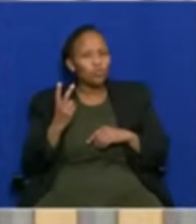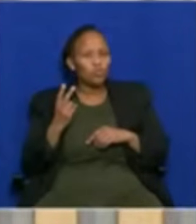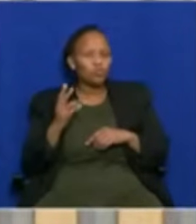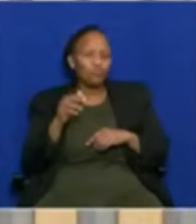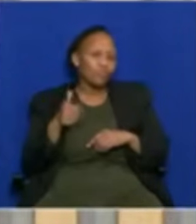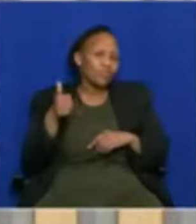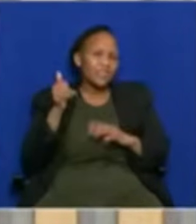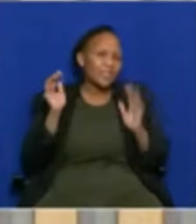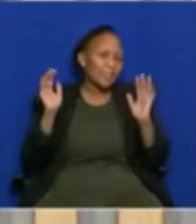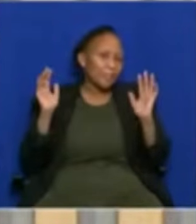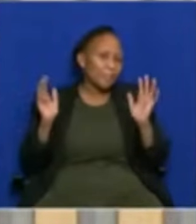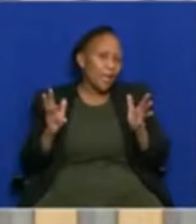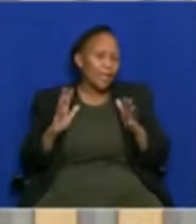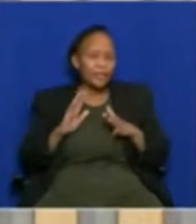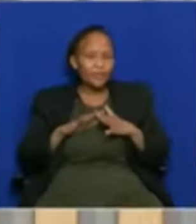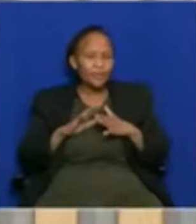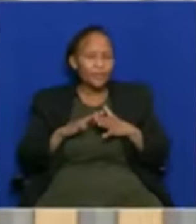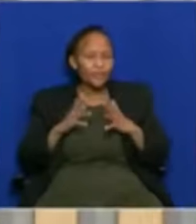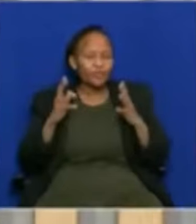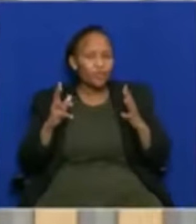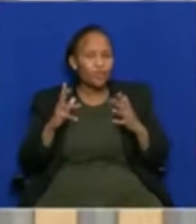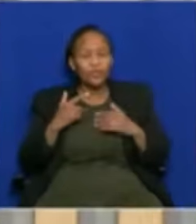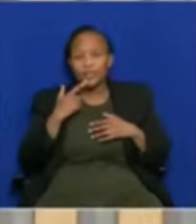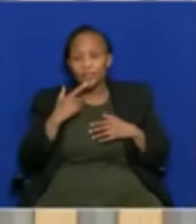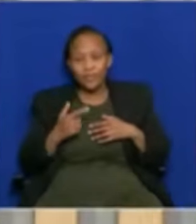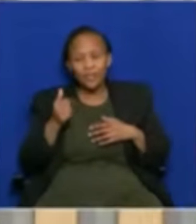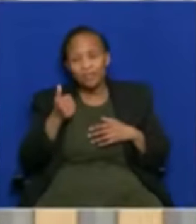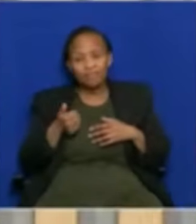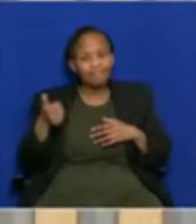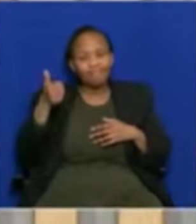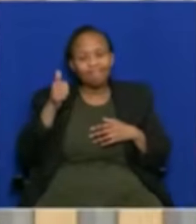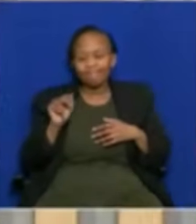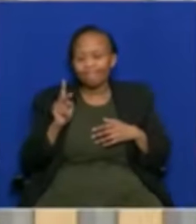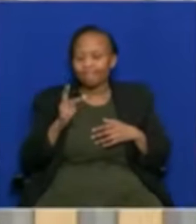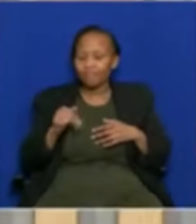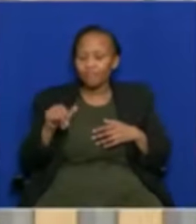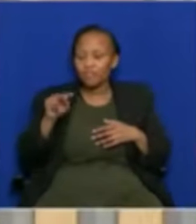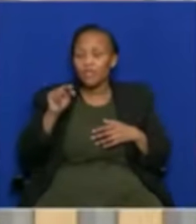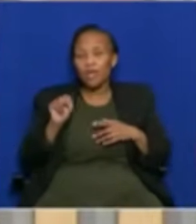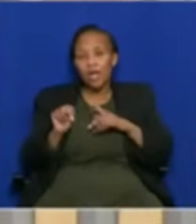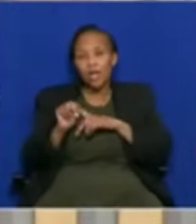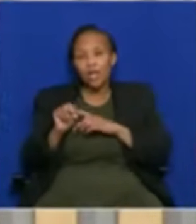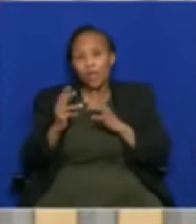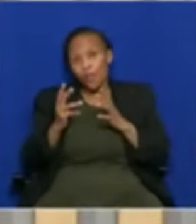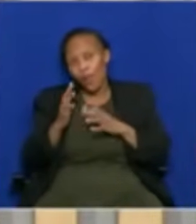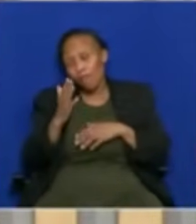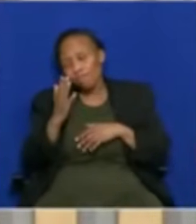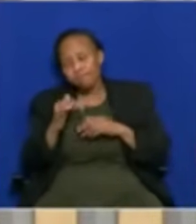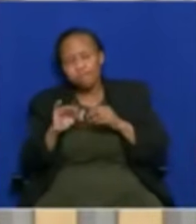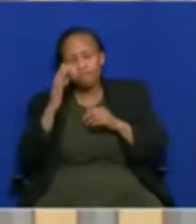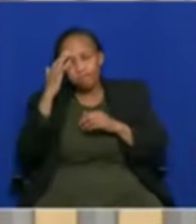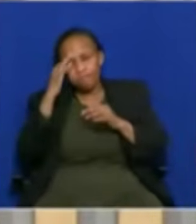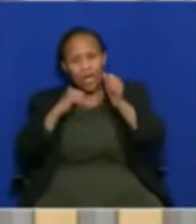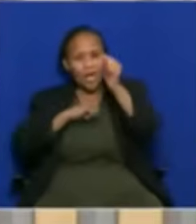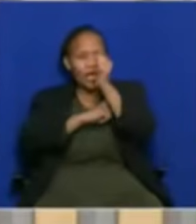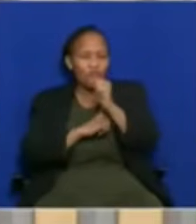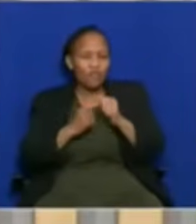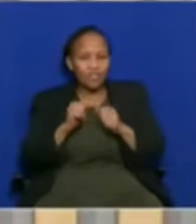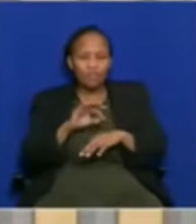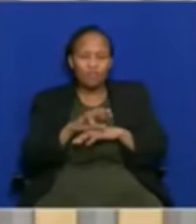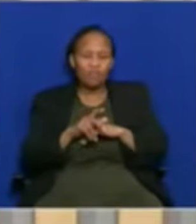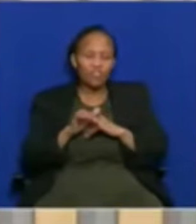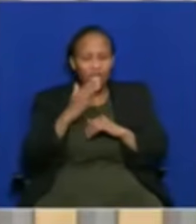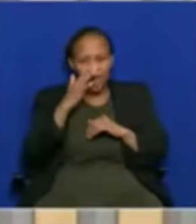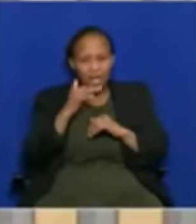up as that General Khan at head office and the provincial heads. Thank you, Chair. Thank you,